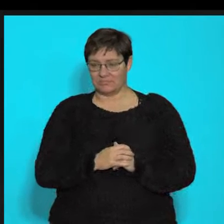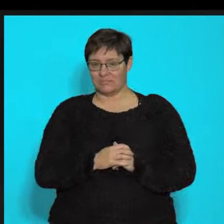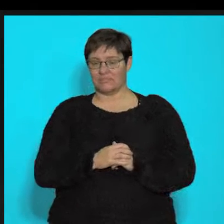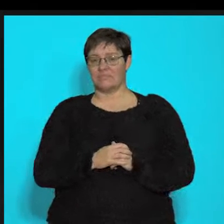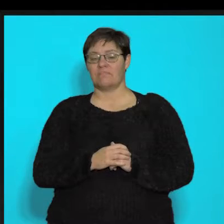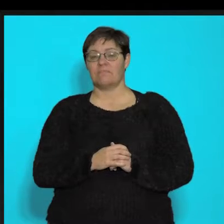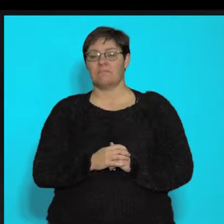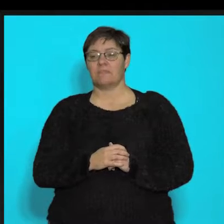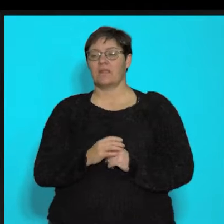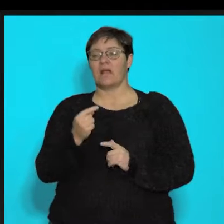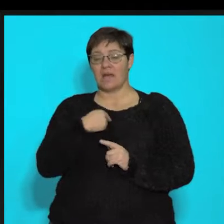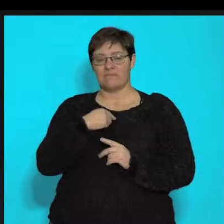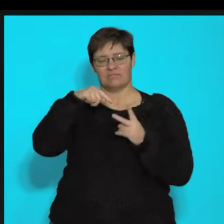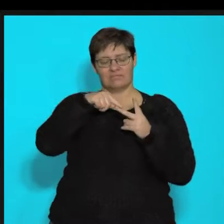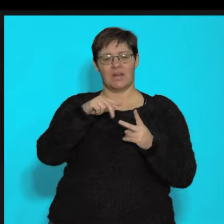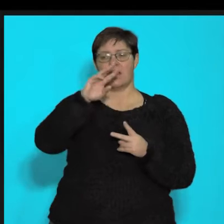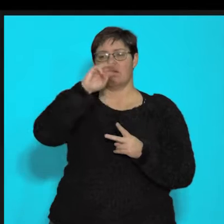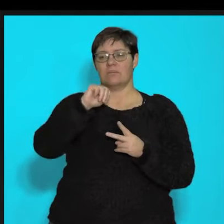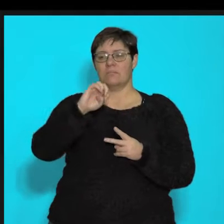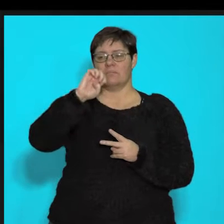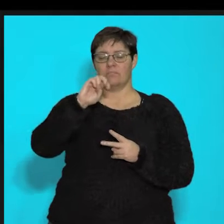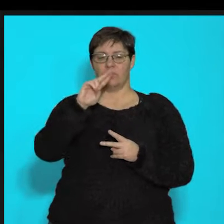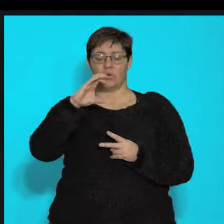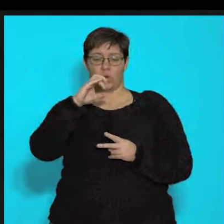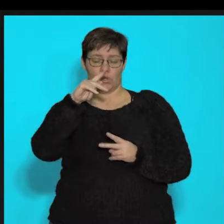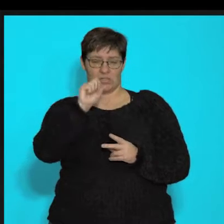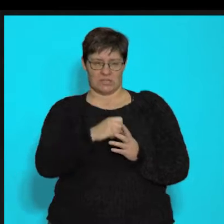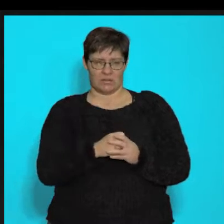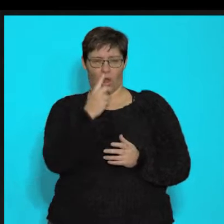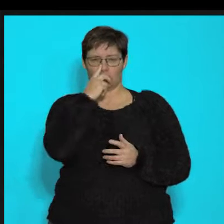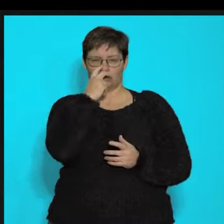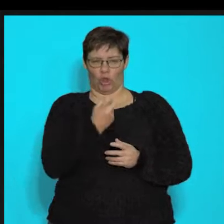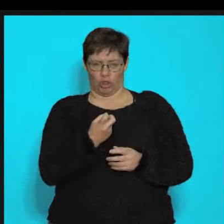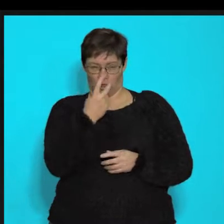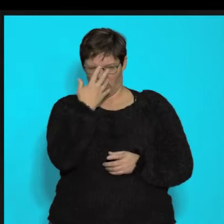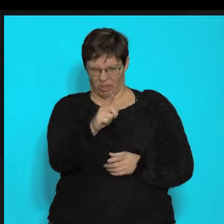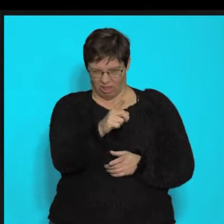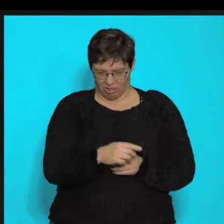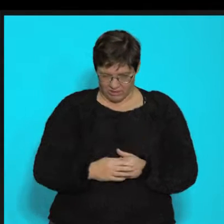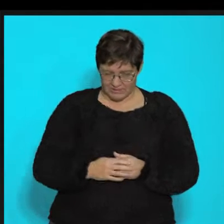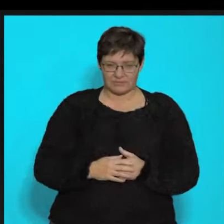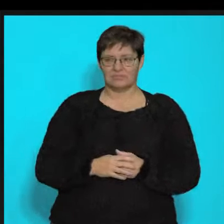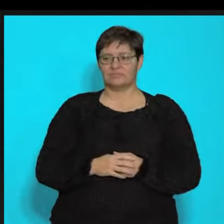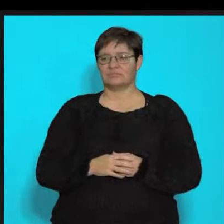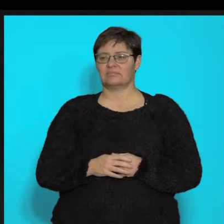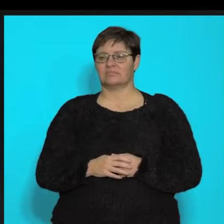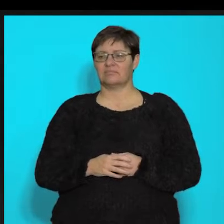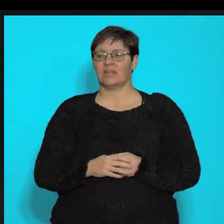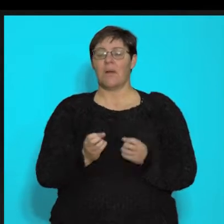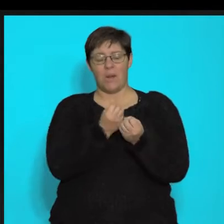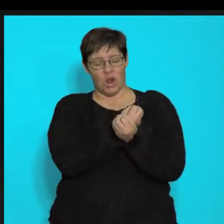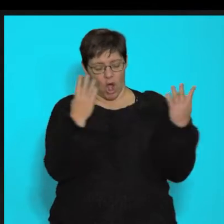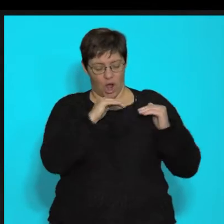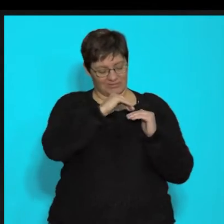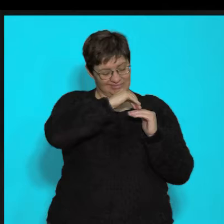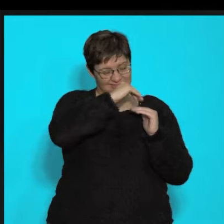got in the nose? Mucus. Right, a lot of you call it snot. Yes, you are quite right. But we've got a